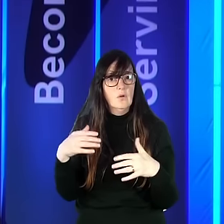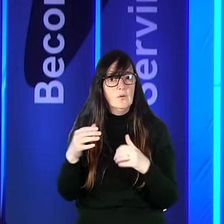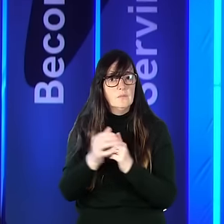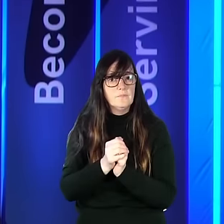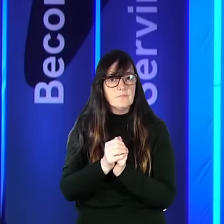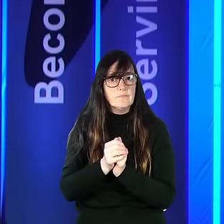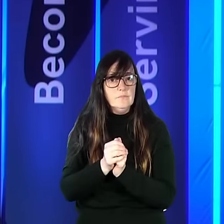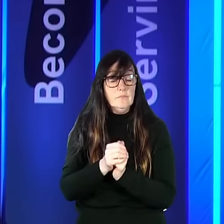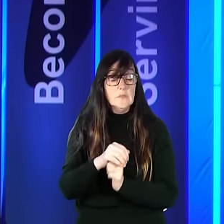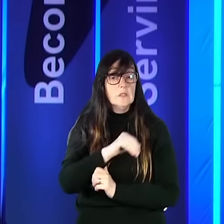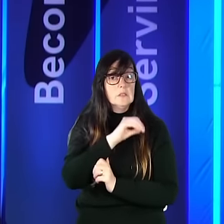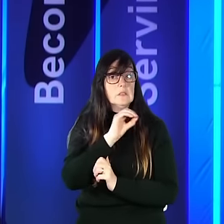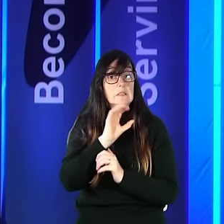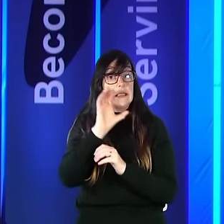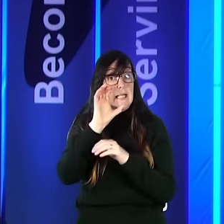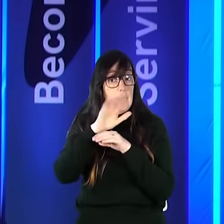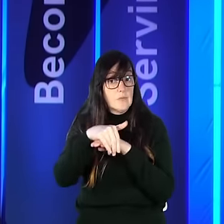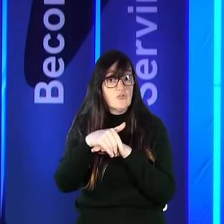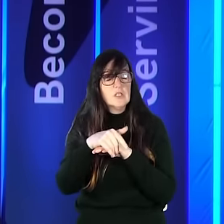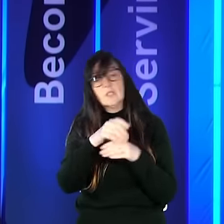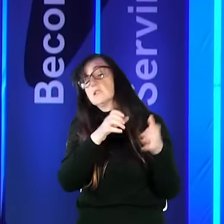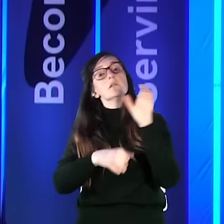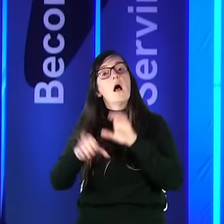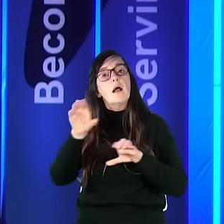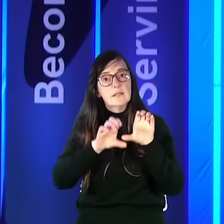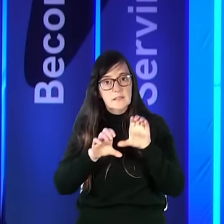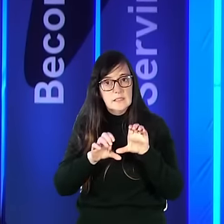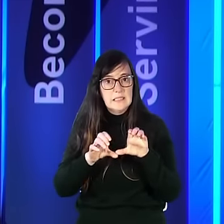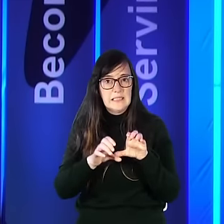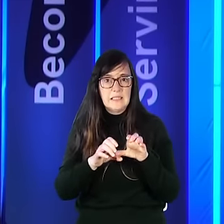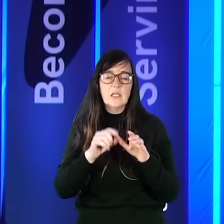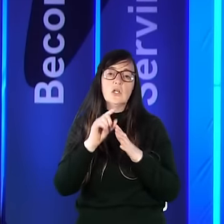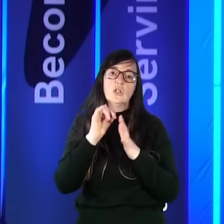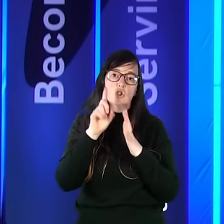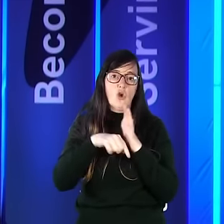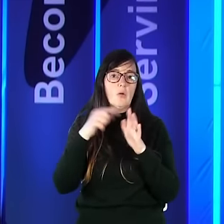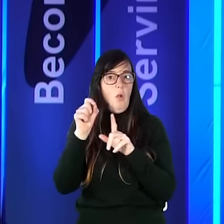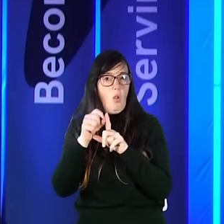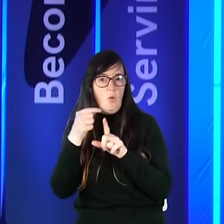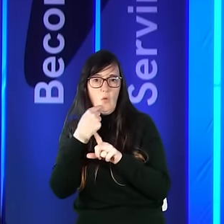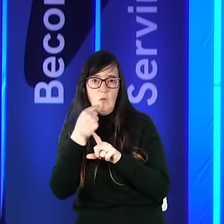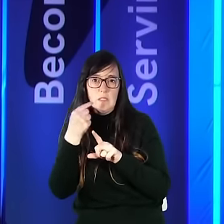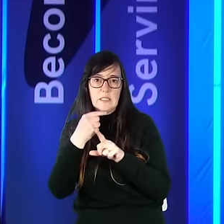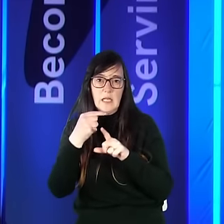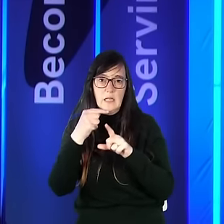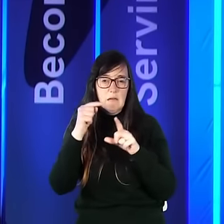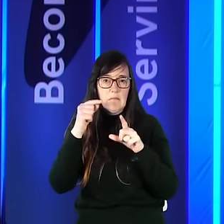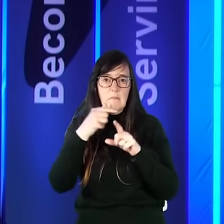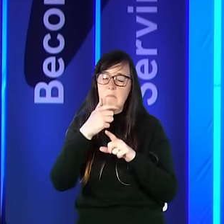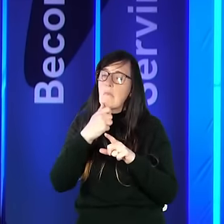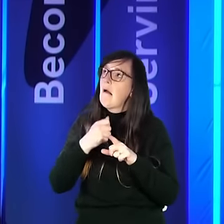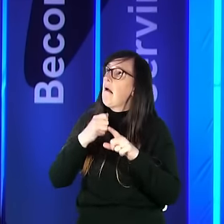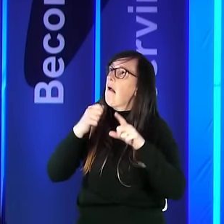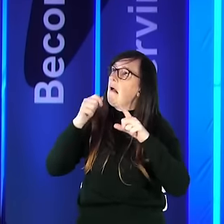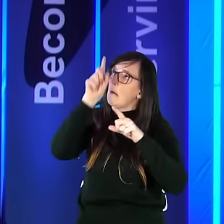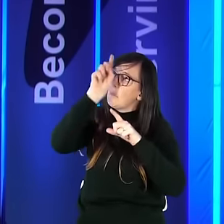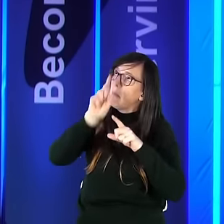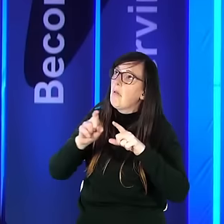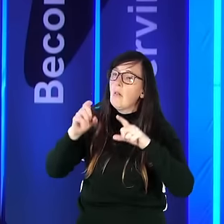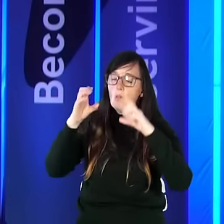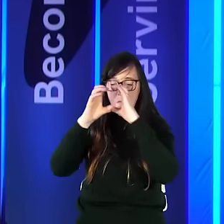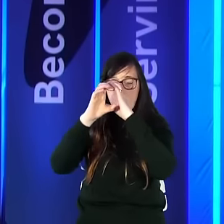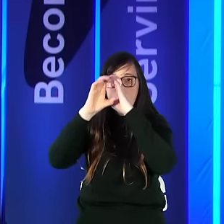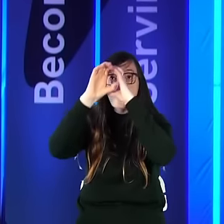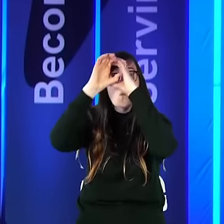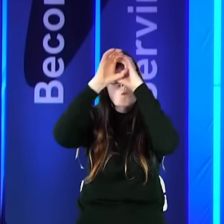The Cambridge scientist Sir John Polkinghorne said, man looks through a telescope at the wonders of the universe